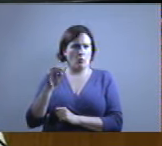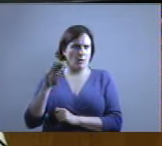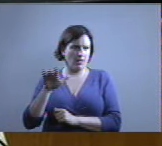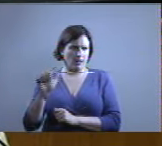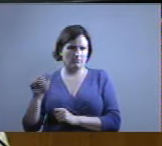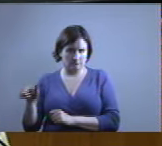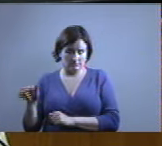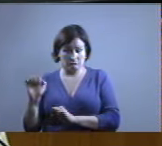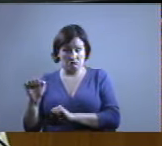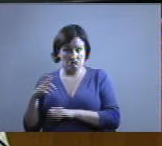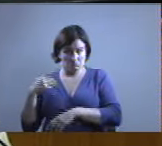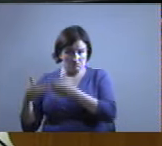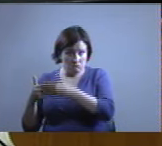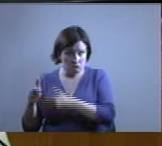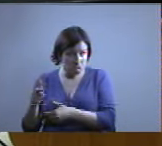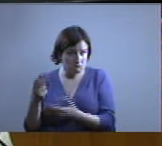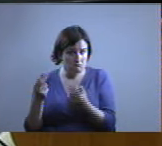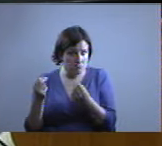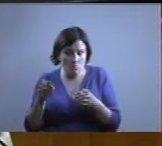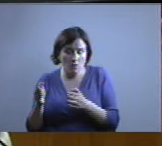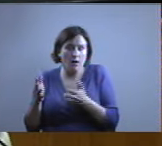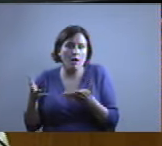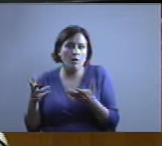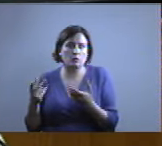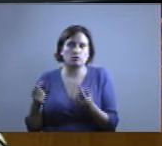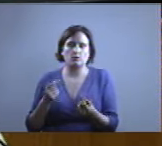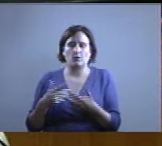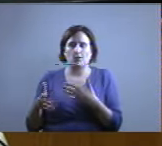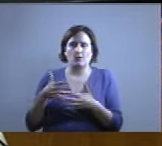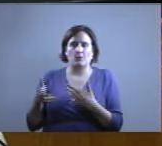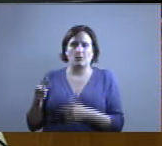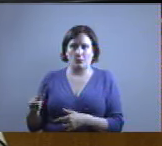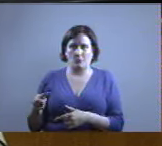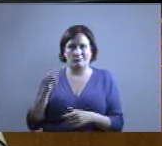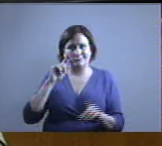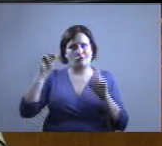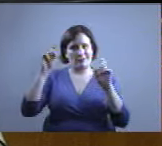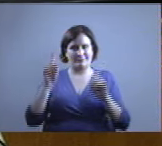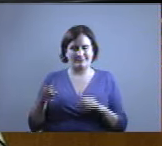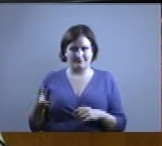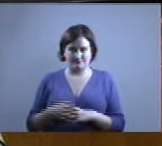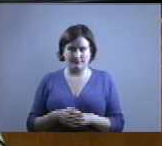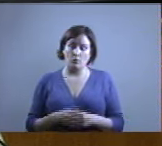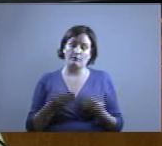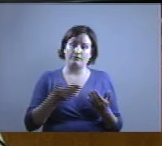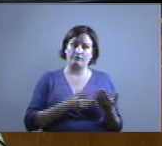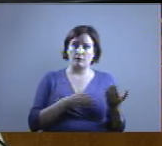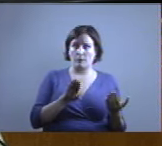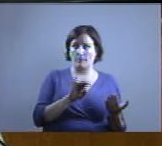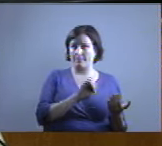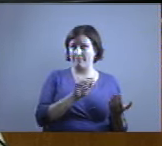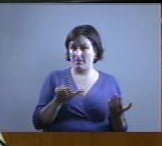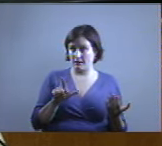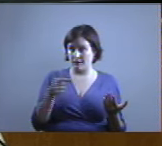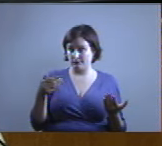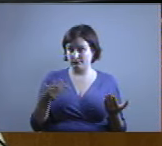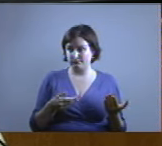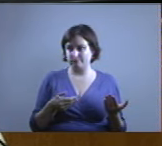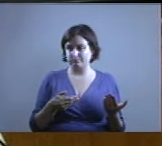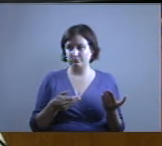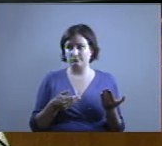a new way of doing things in South Africa. The bill before us is very mild,